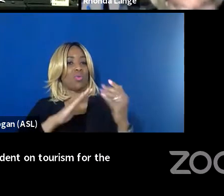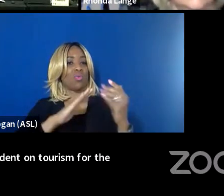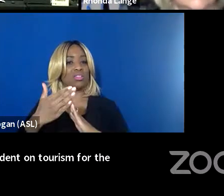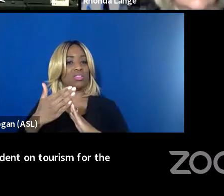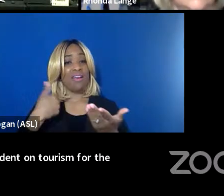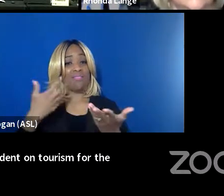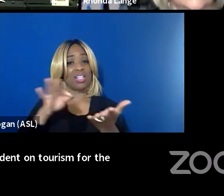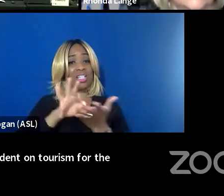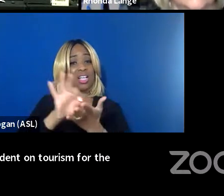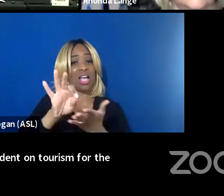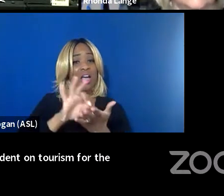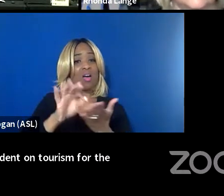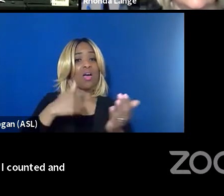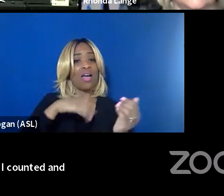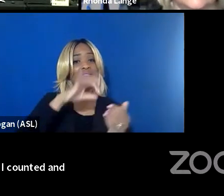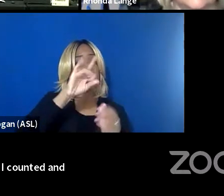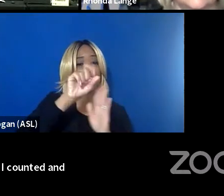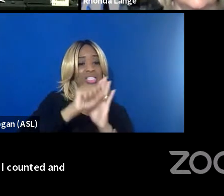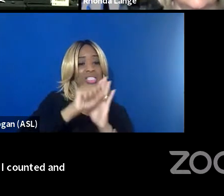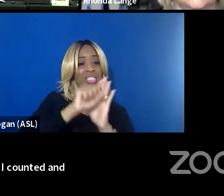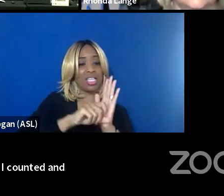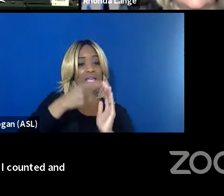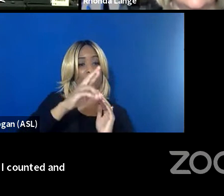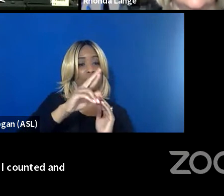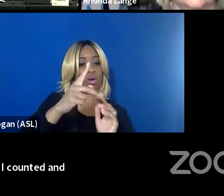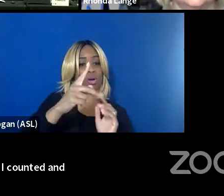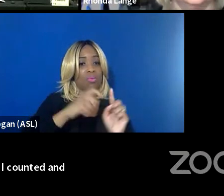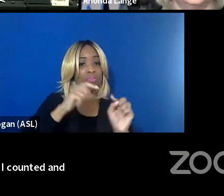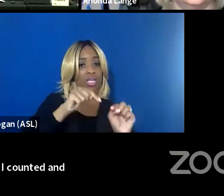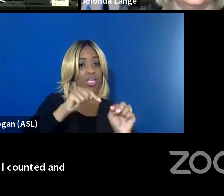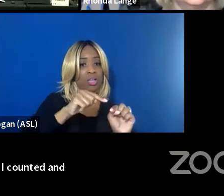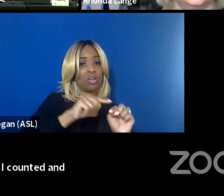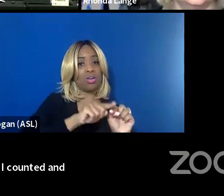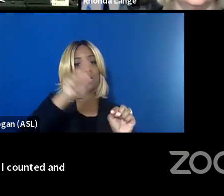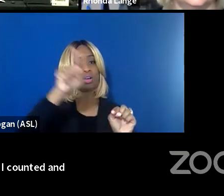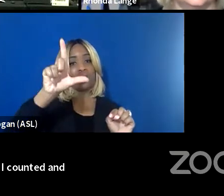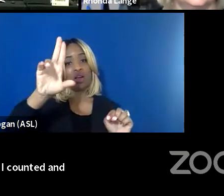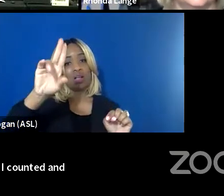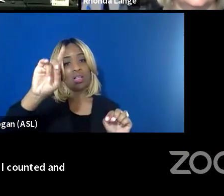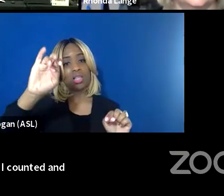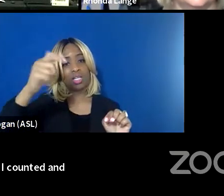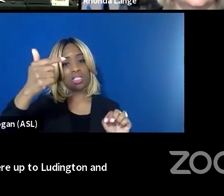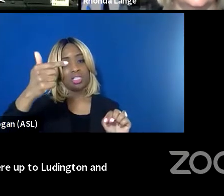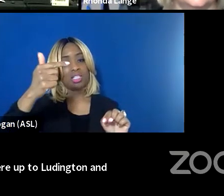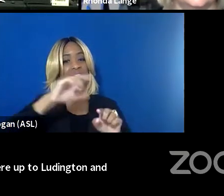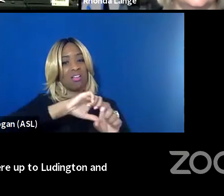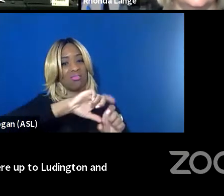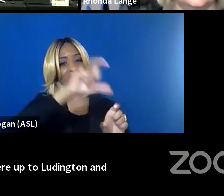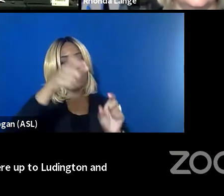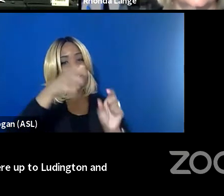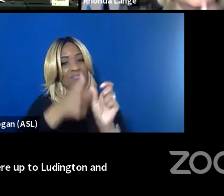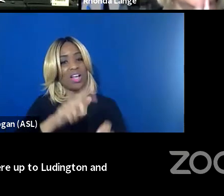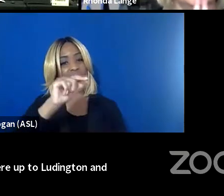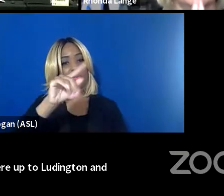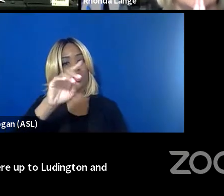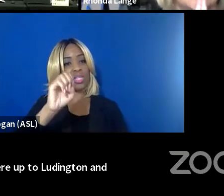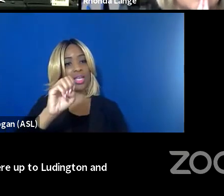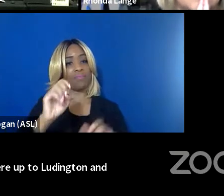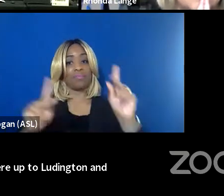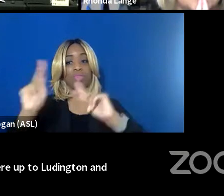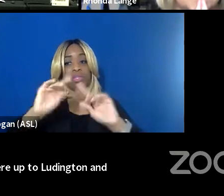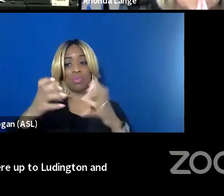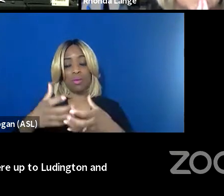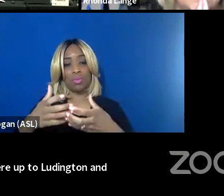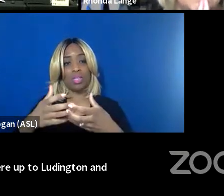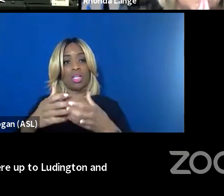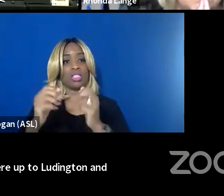parks from here up to Ludington and on the lakeshore. The populations of these communities, along